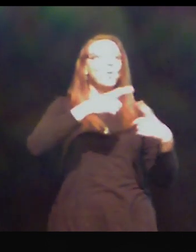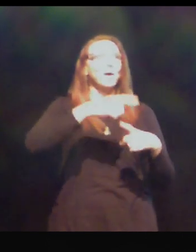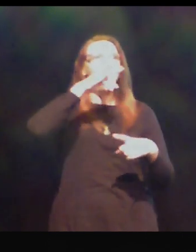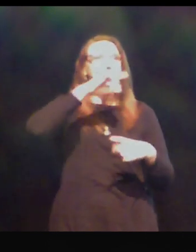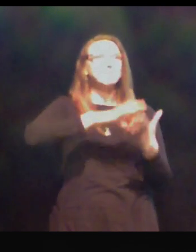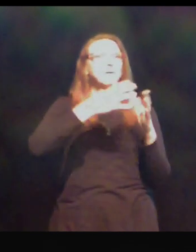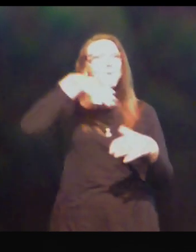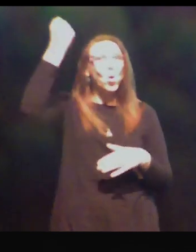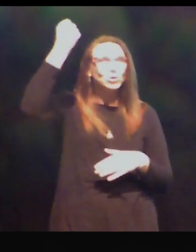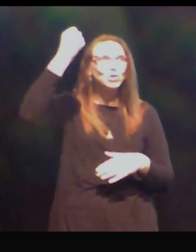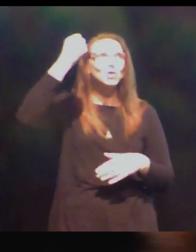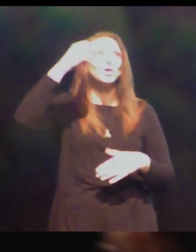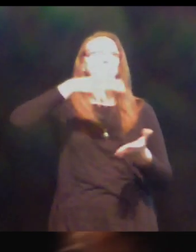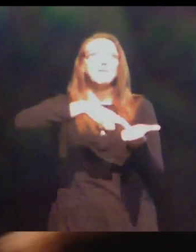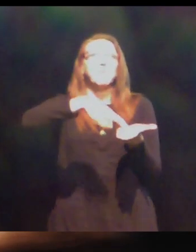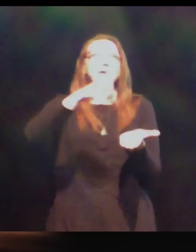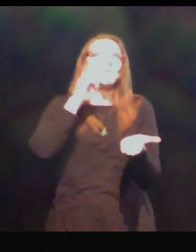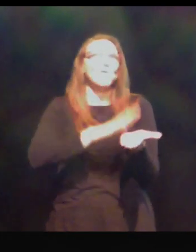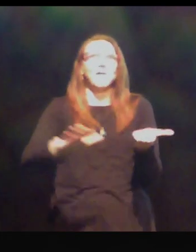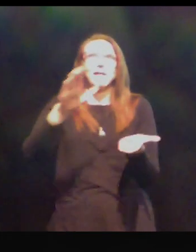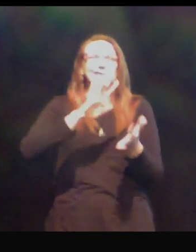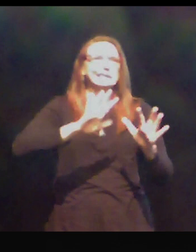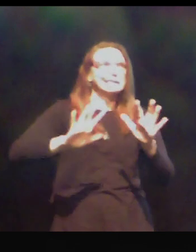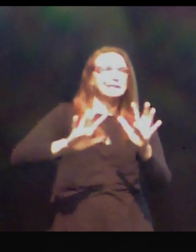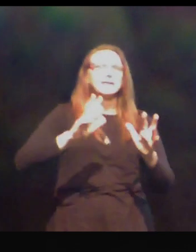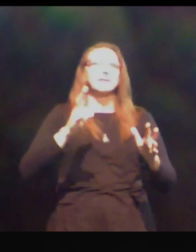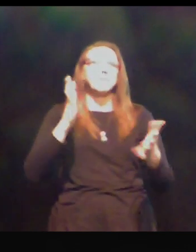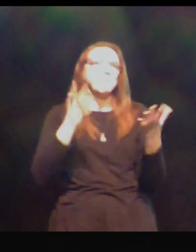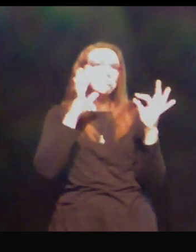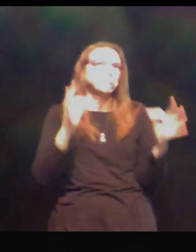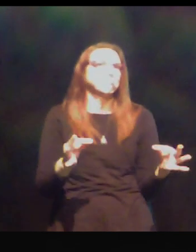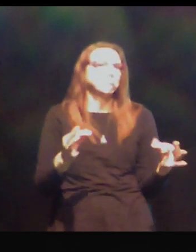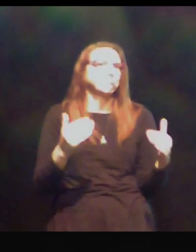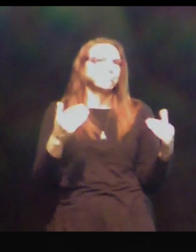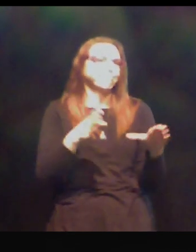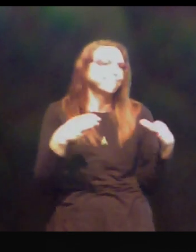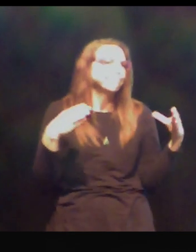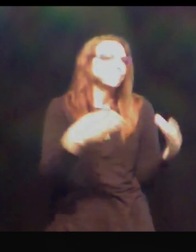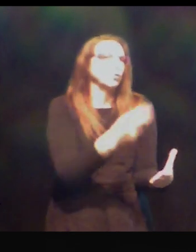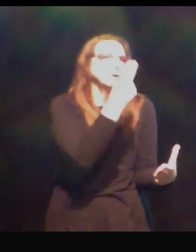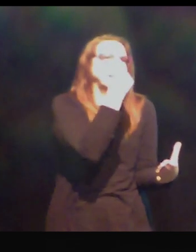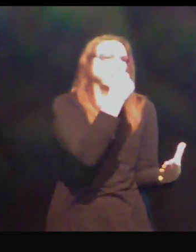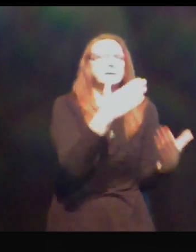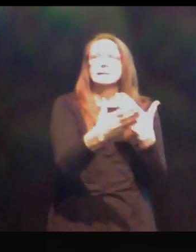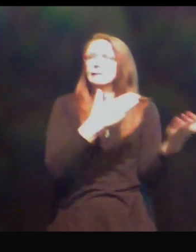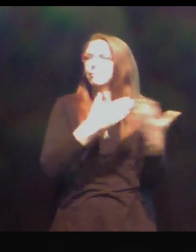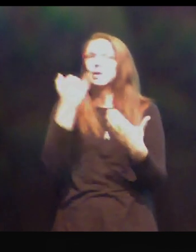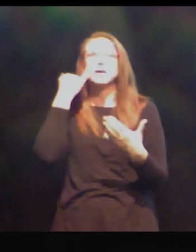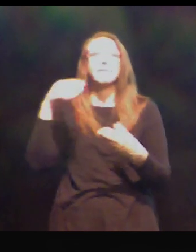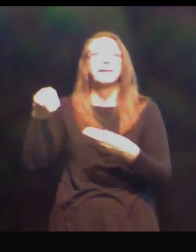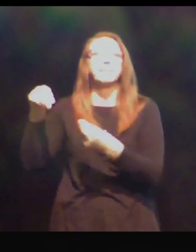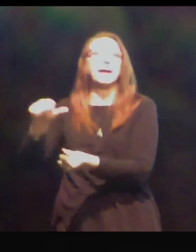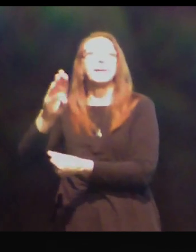financial responsibility is not there anymore, maybe I might just decide, hey, let's just do more stand-up comedy and it doesn't matter if I pay